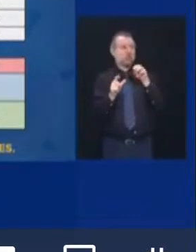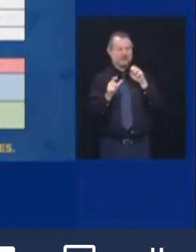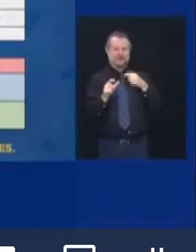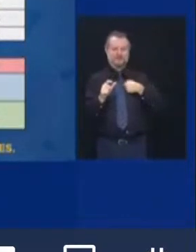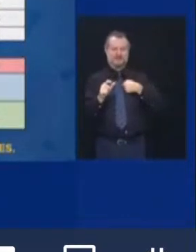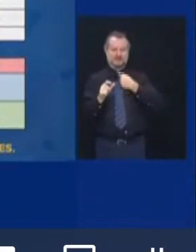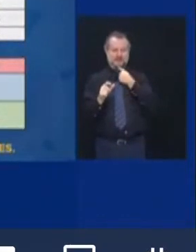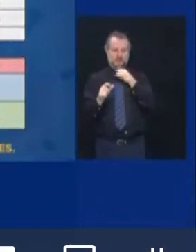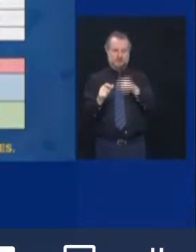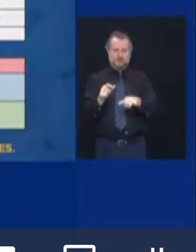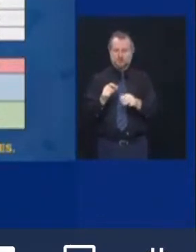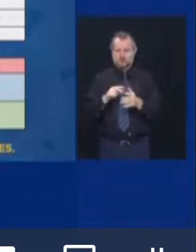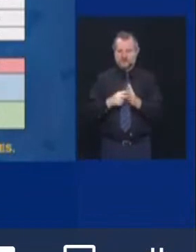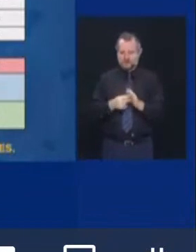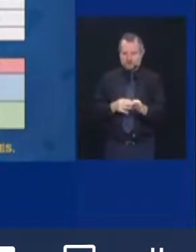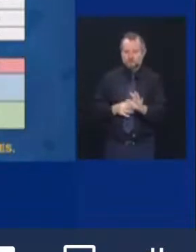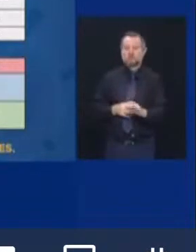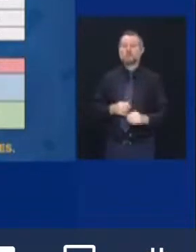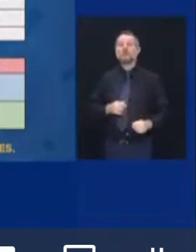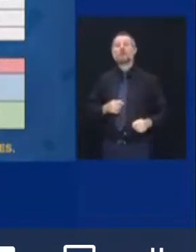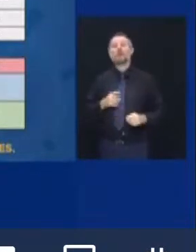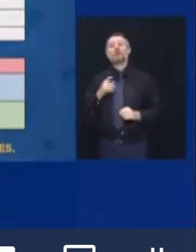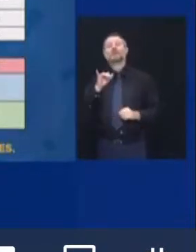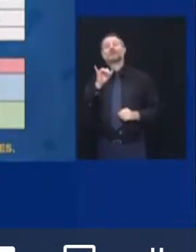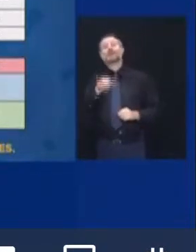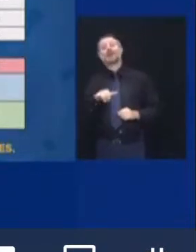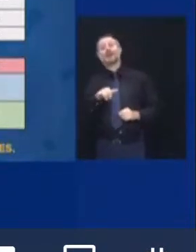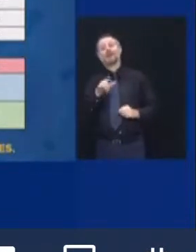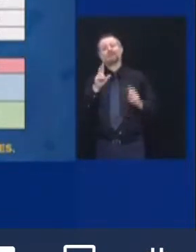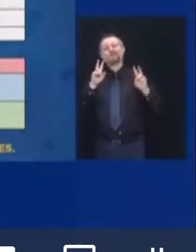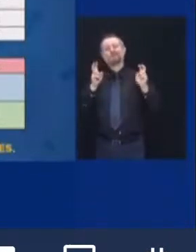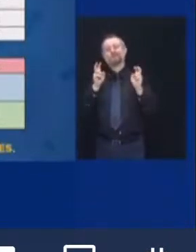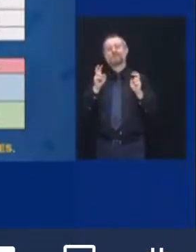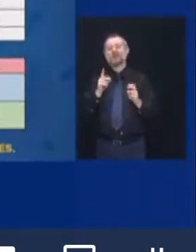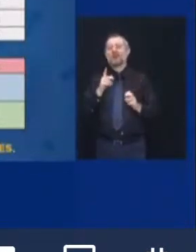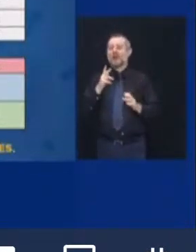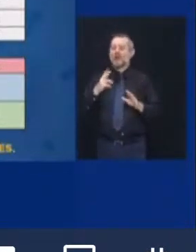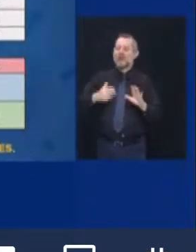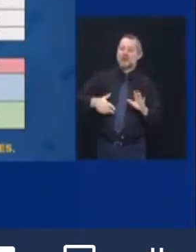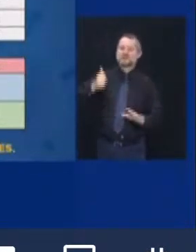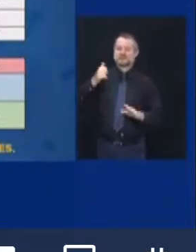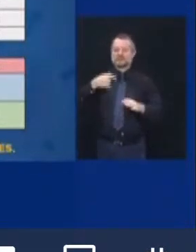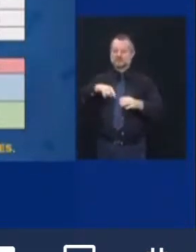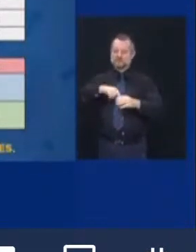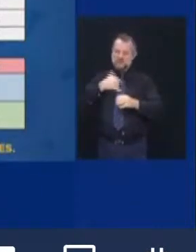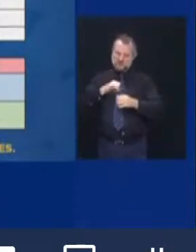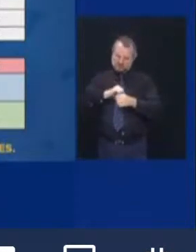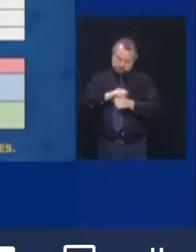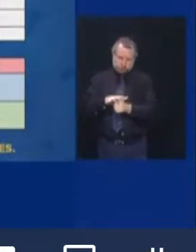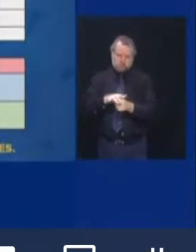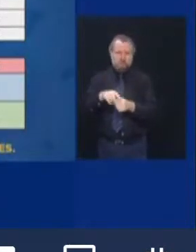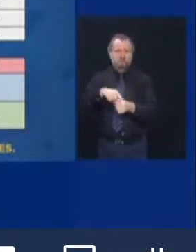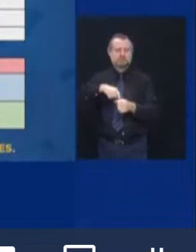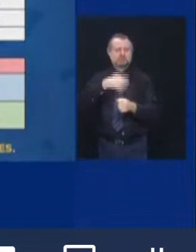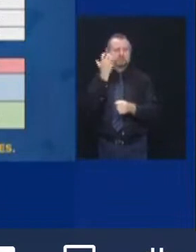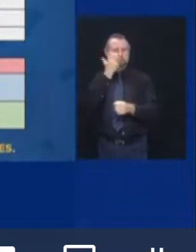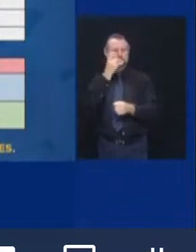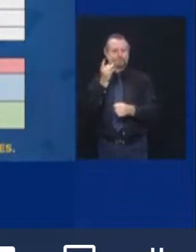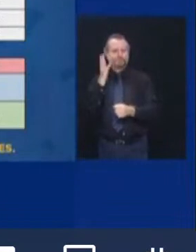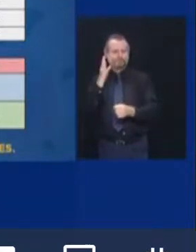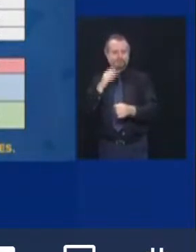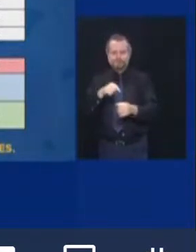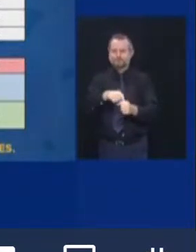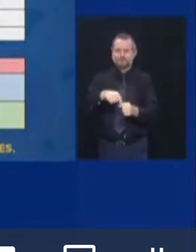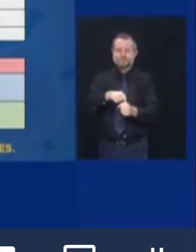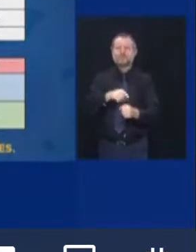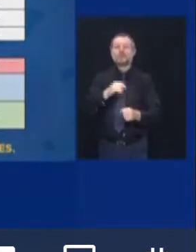our 1%. These are our highest cluster areas, right? And they then are red